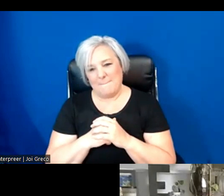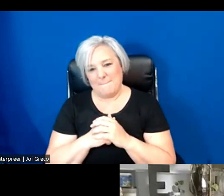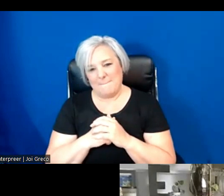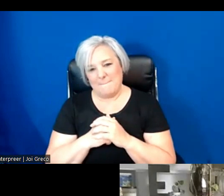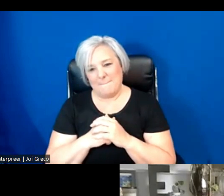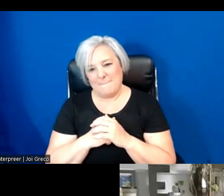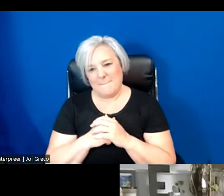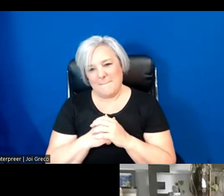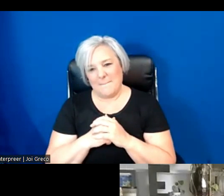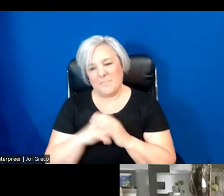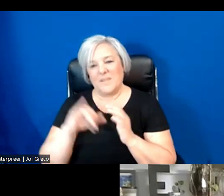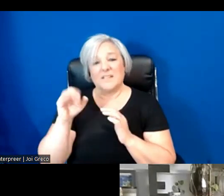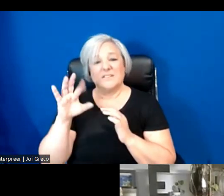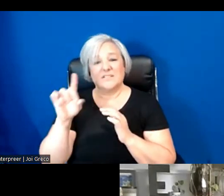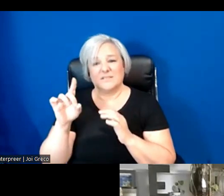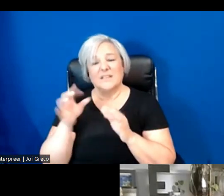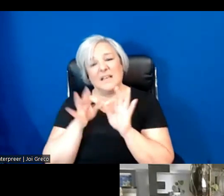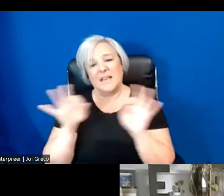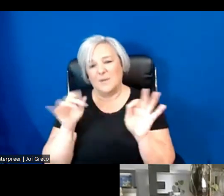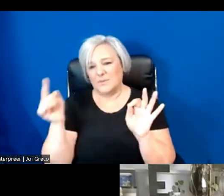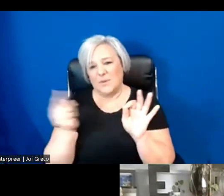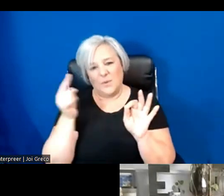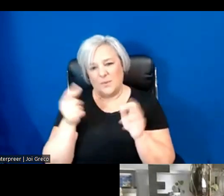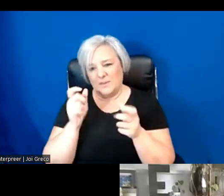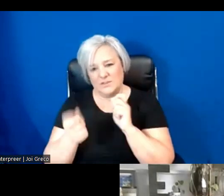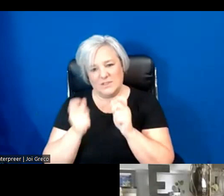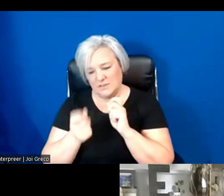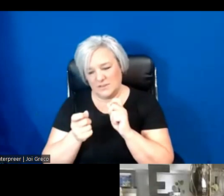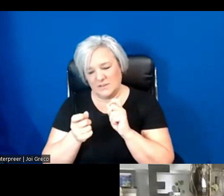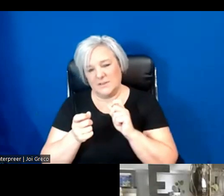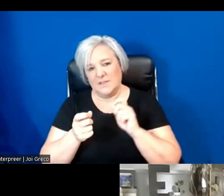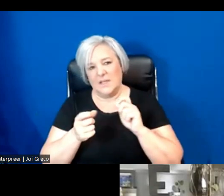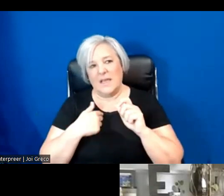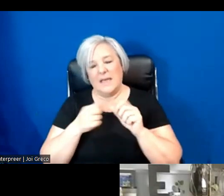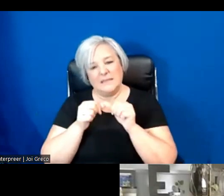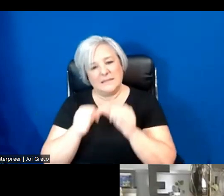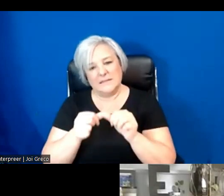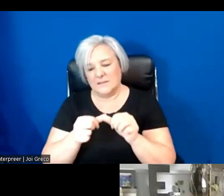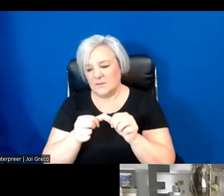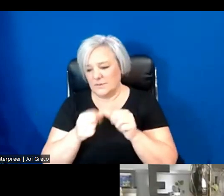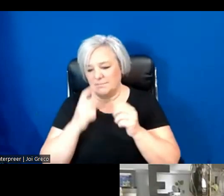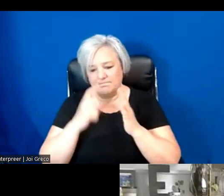well, and language is always changing. And one of the things that I continually find,